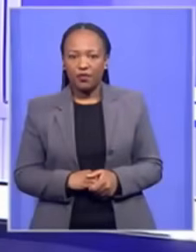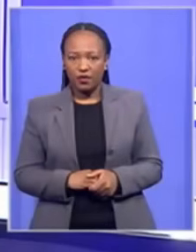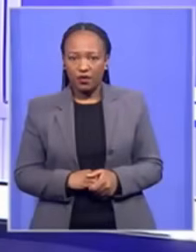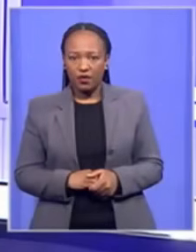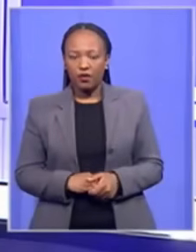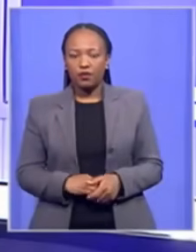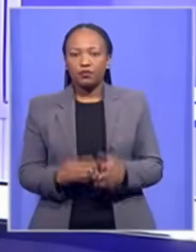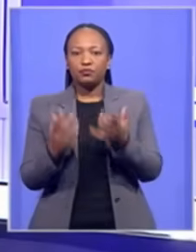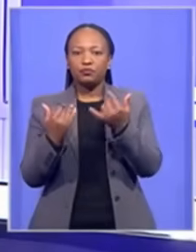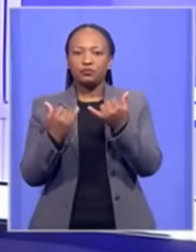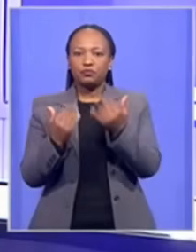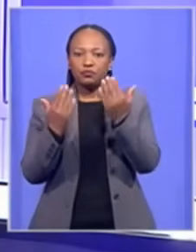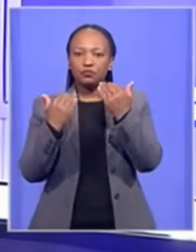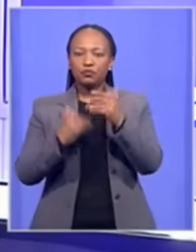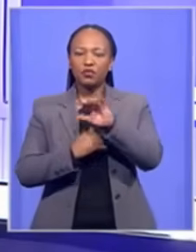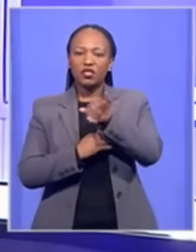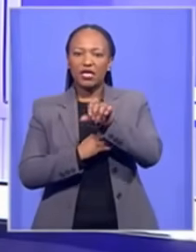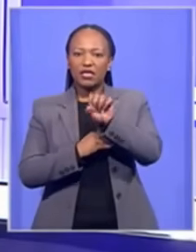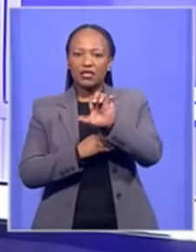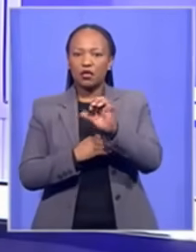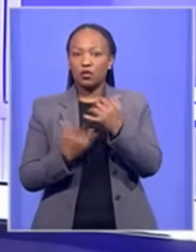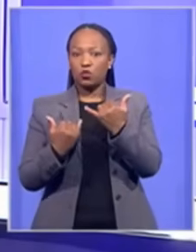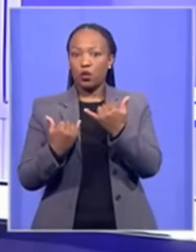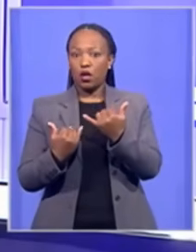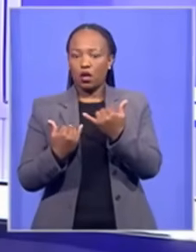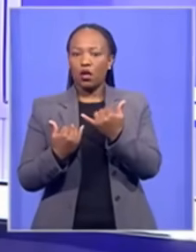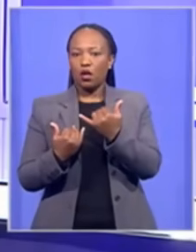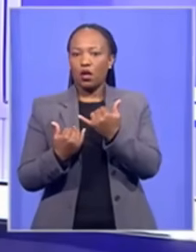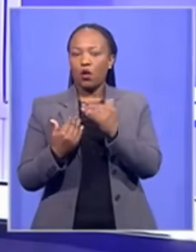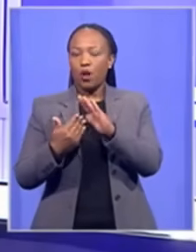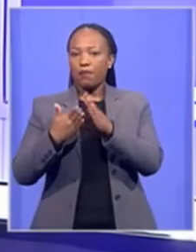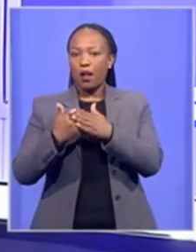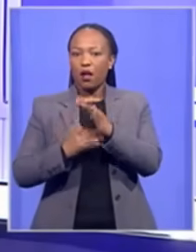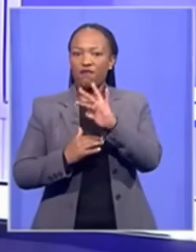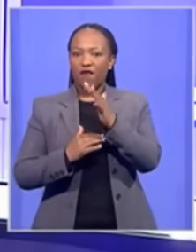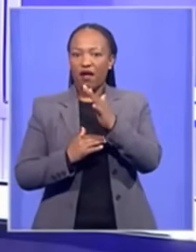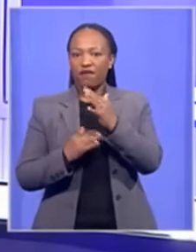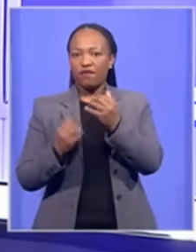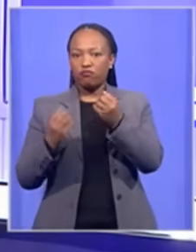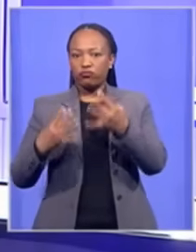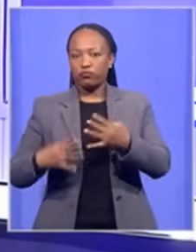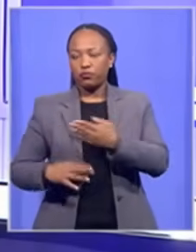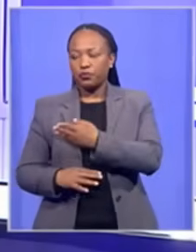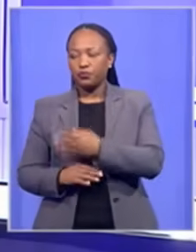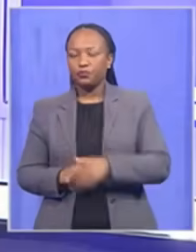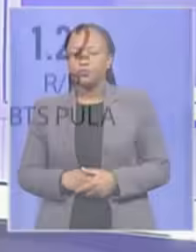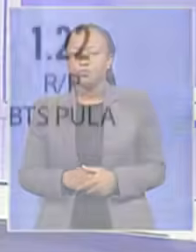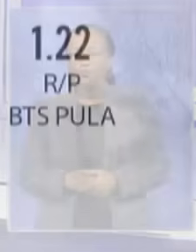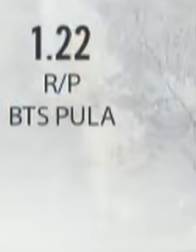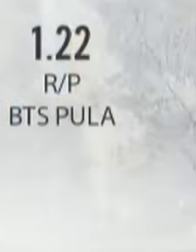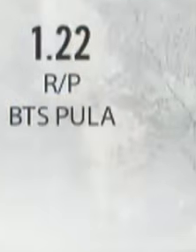Bjale re bona ka boripana gore mebaraka ya dishere hlole ye mebjang ge JSE tswalelwa pijana e ring ya bohlano.